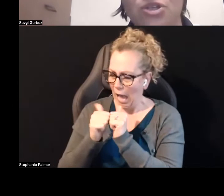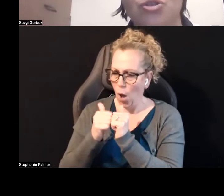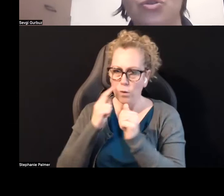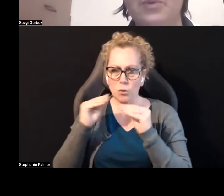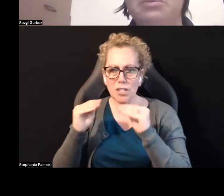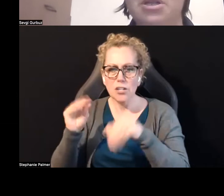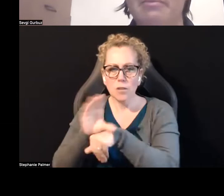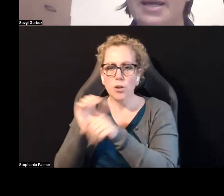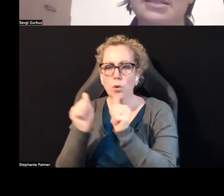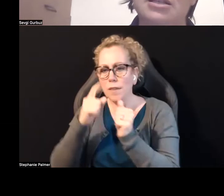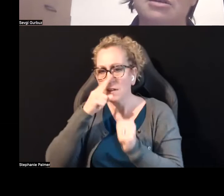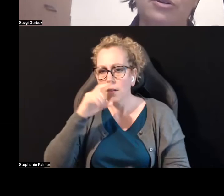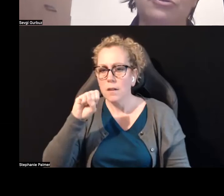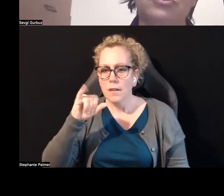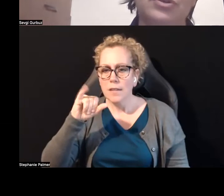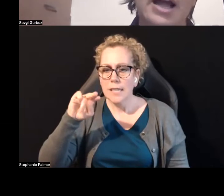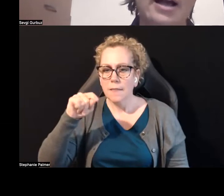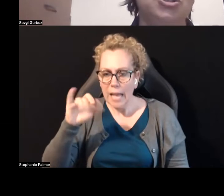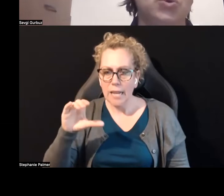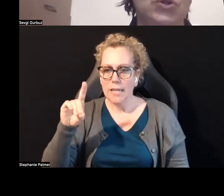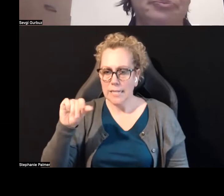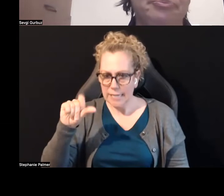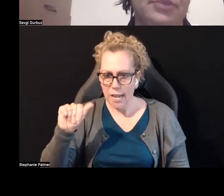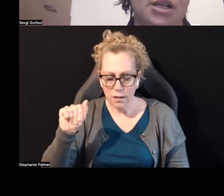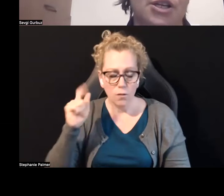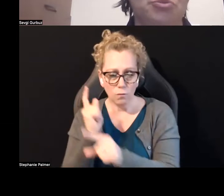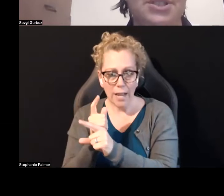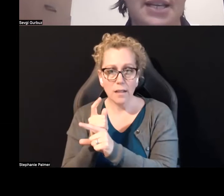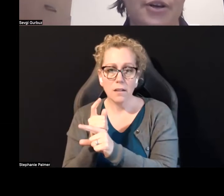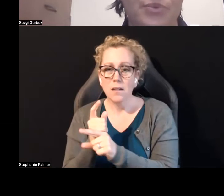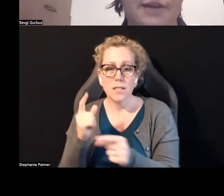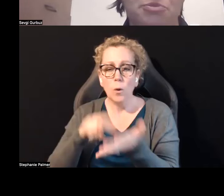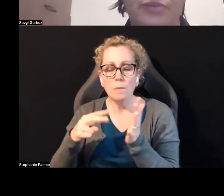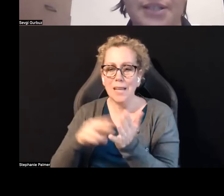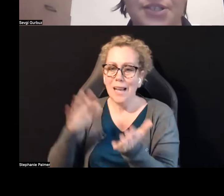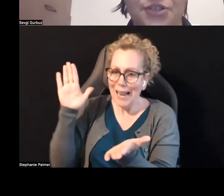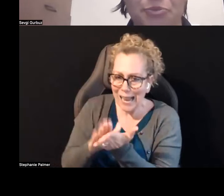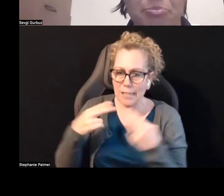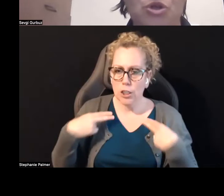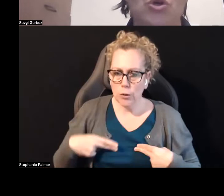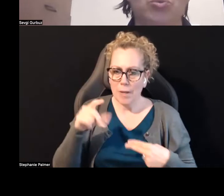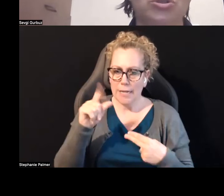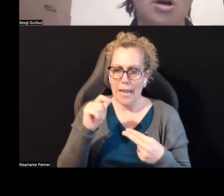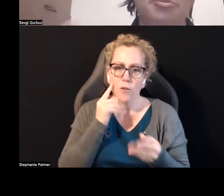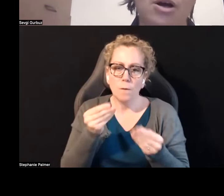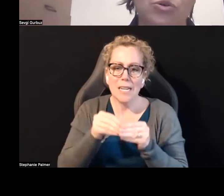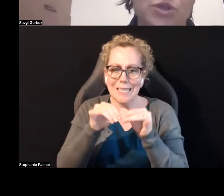computer so that we minimize the amount of actual human data we have to provide the system. We'll talk about what